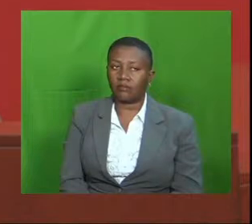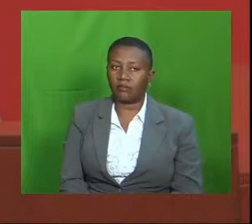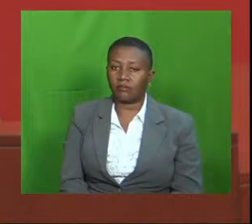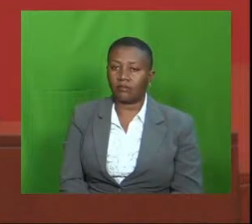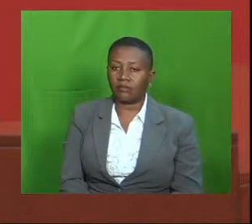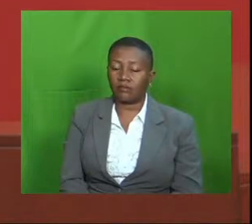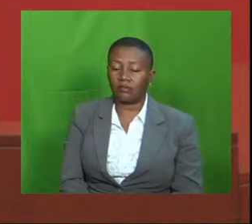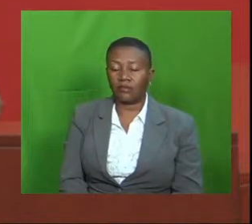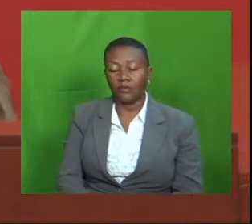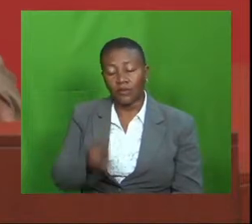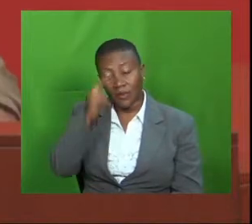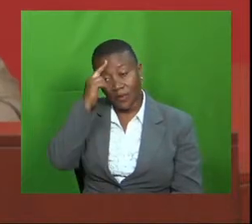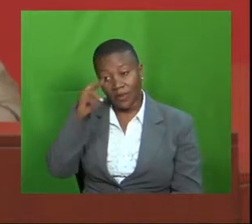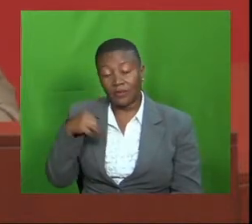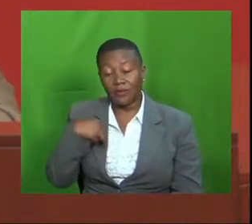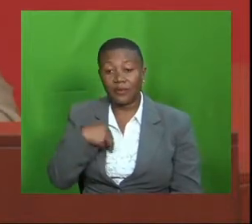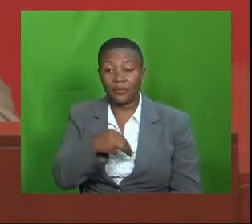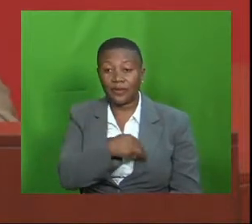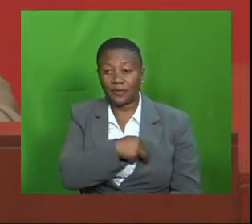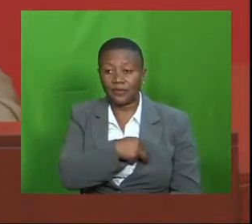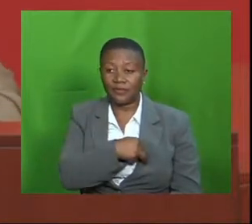Honourable members,